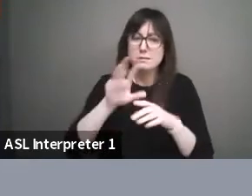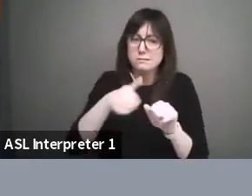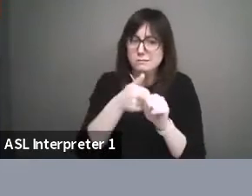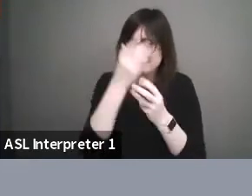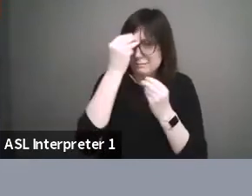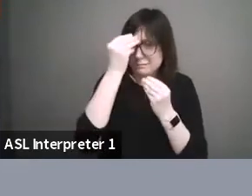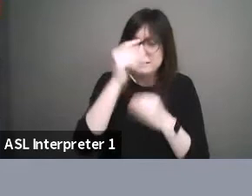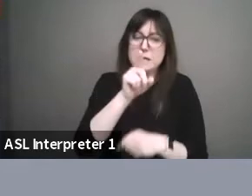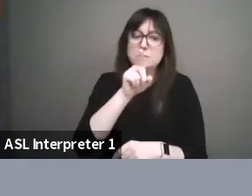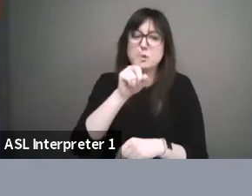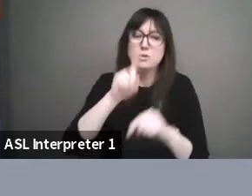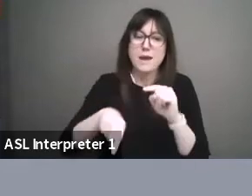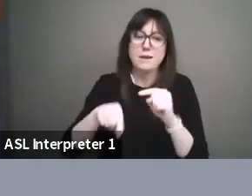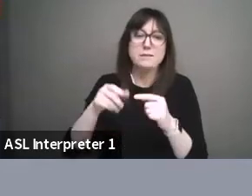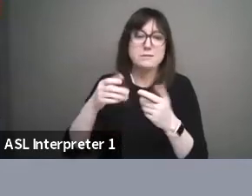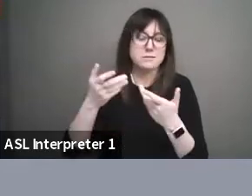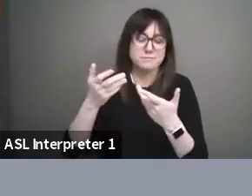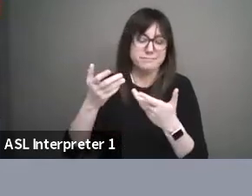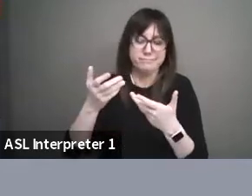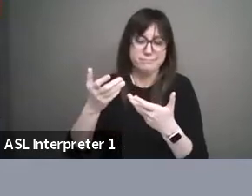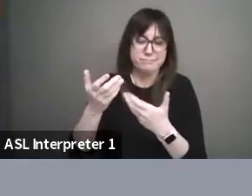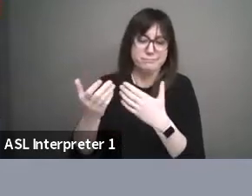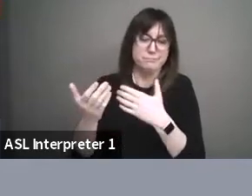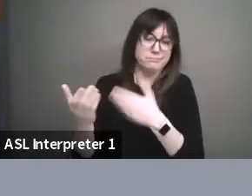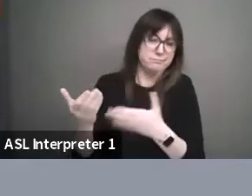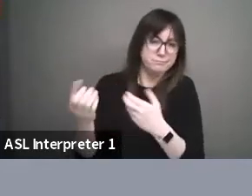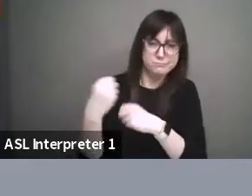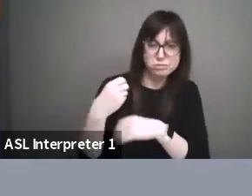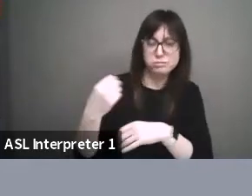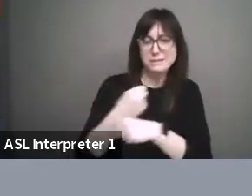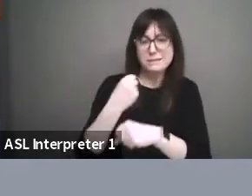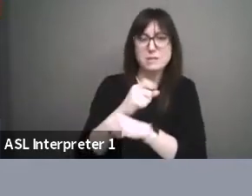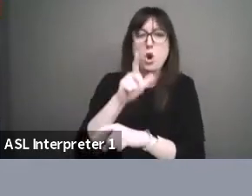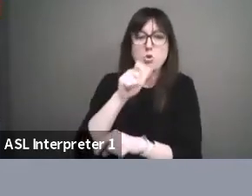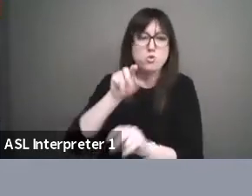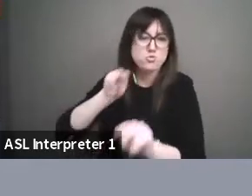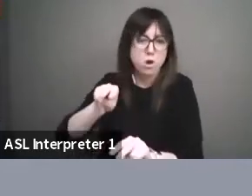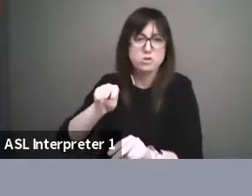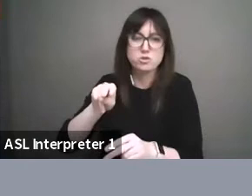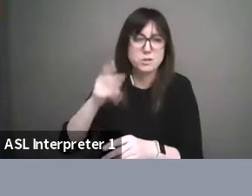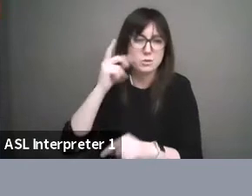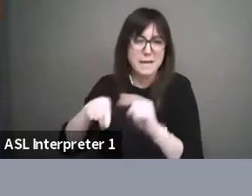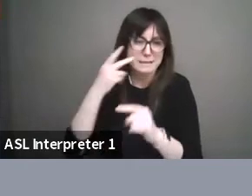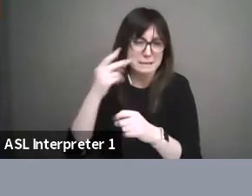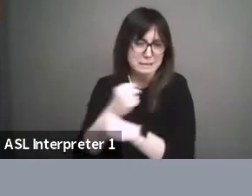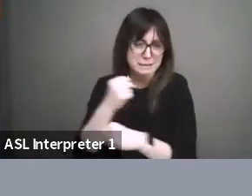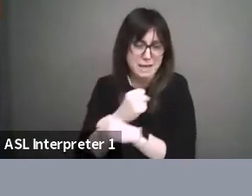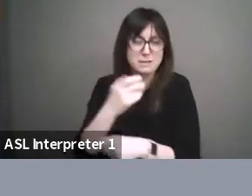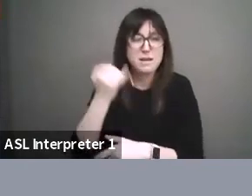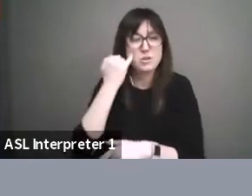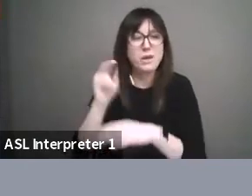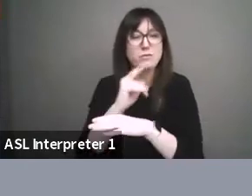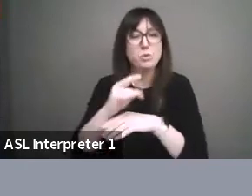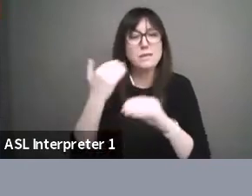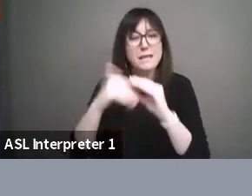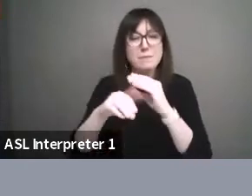who will watch. To have any integrations in third-party software like MailChimp or email marketing technology,